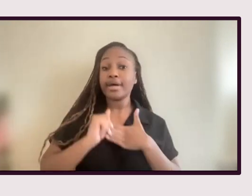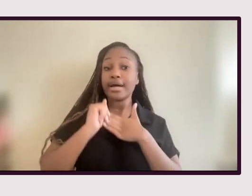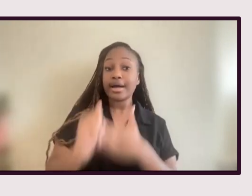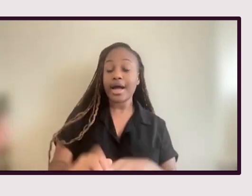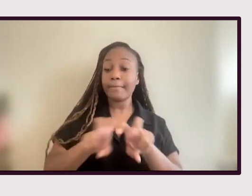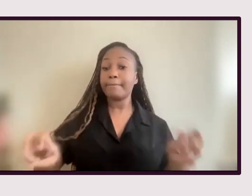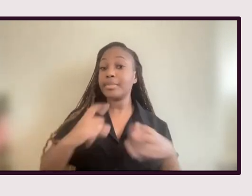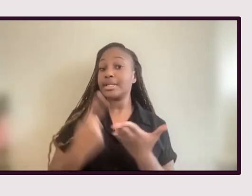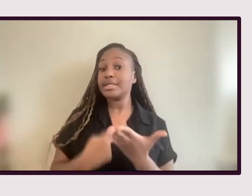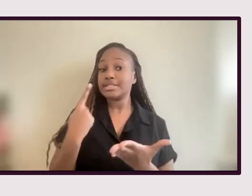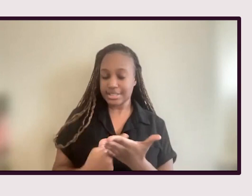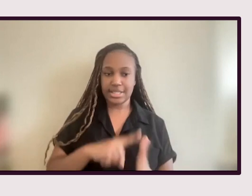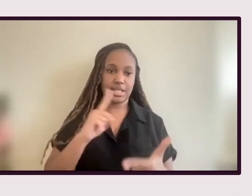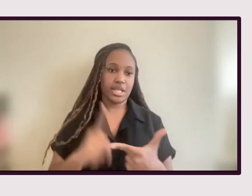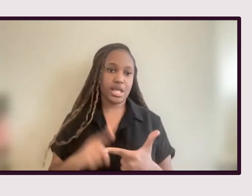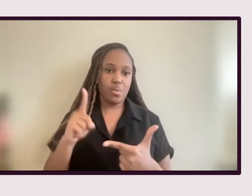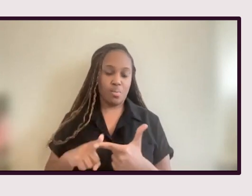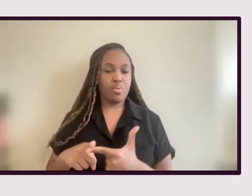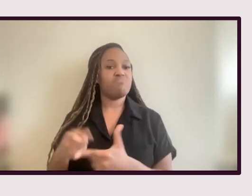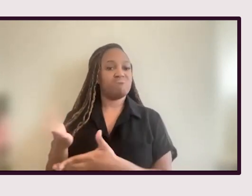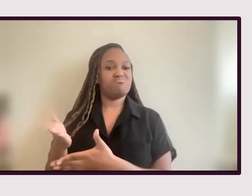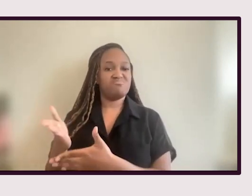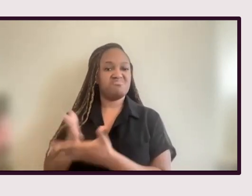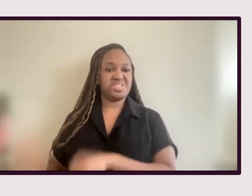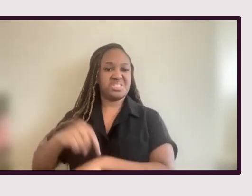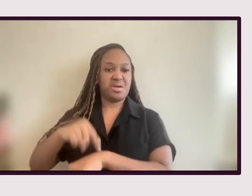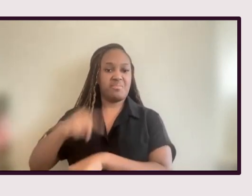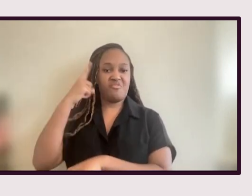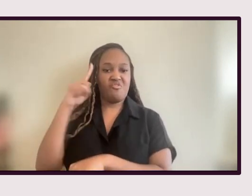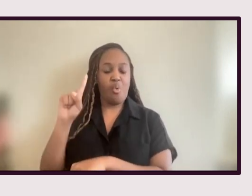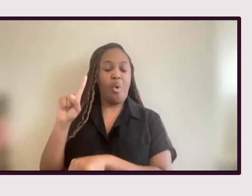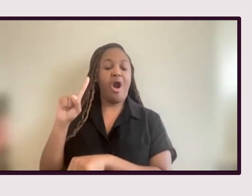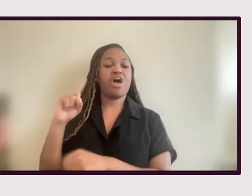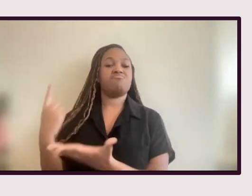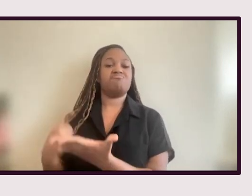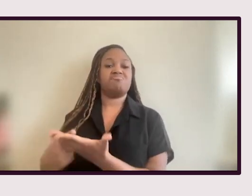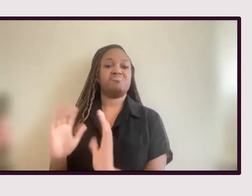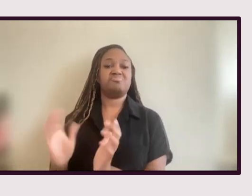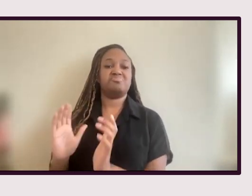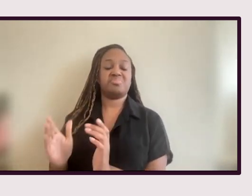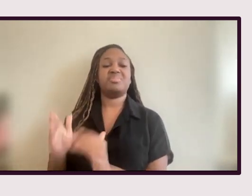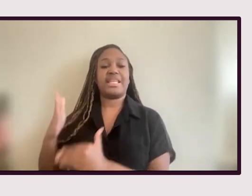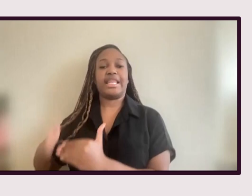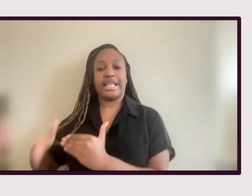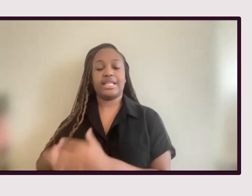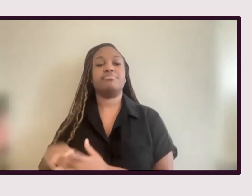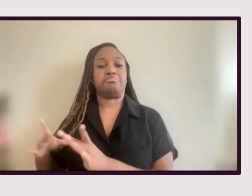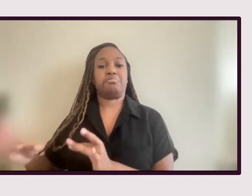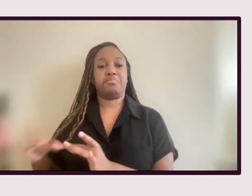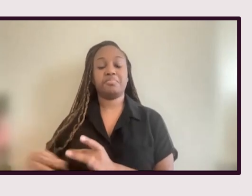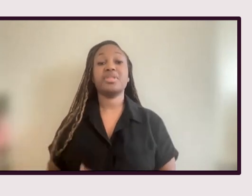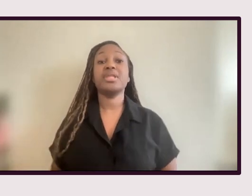make some time for questions at the end. For those of you that need to leave at the top of the hour, we get it. You probably have some other